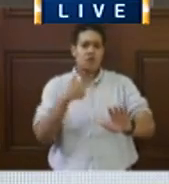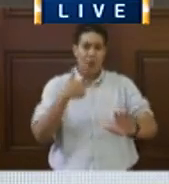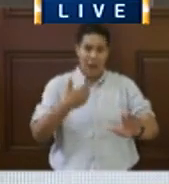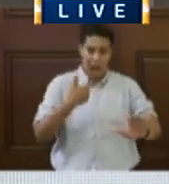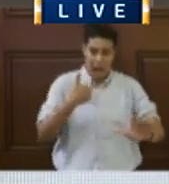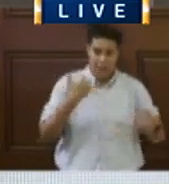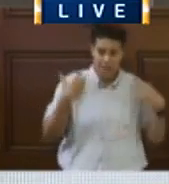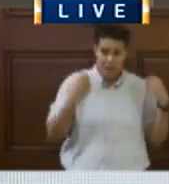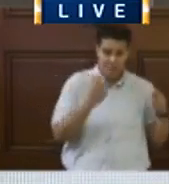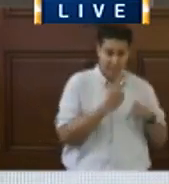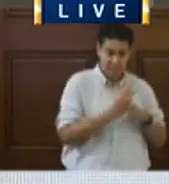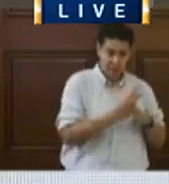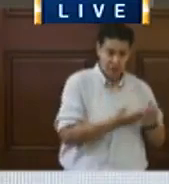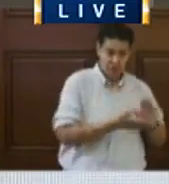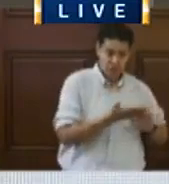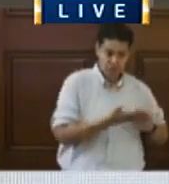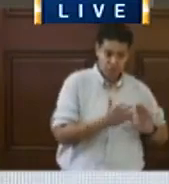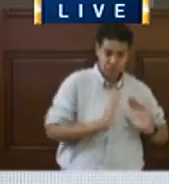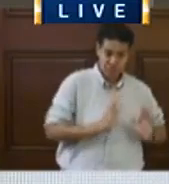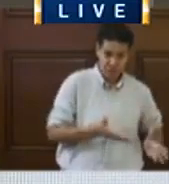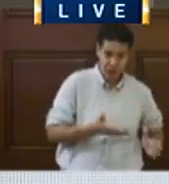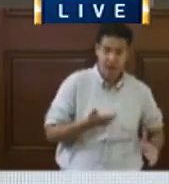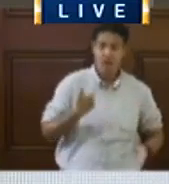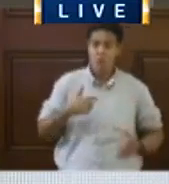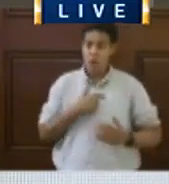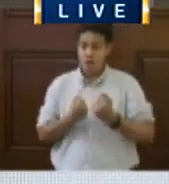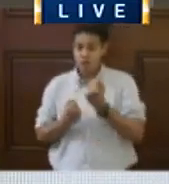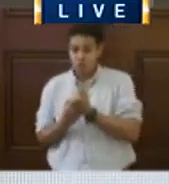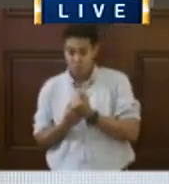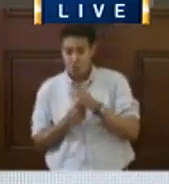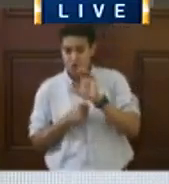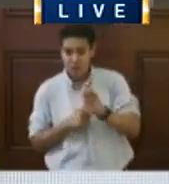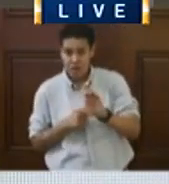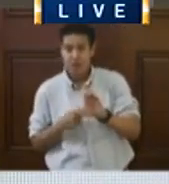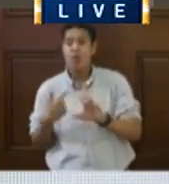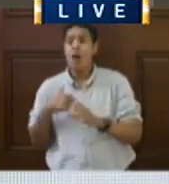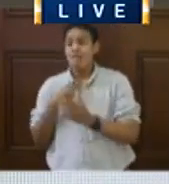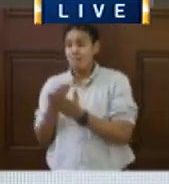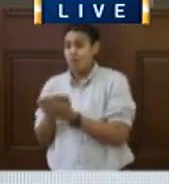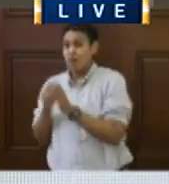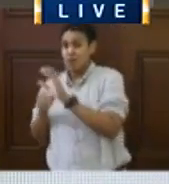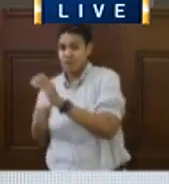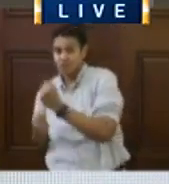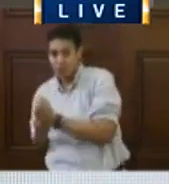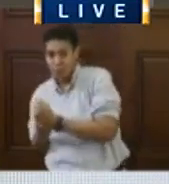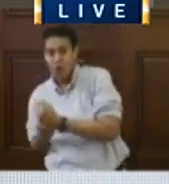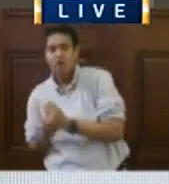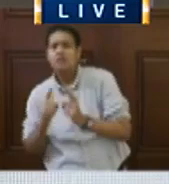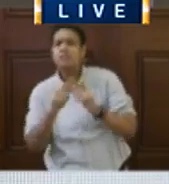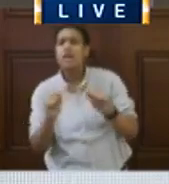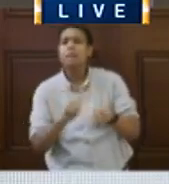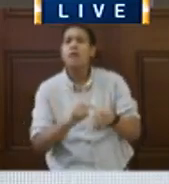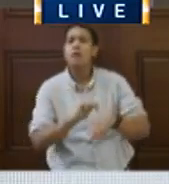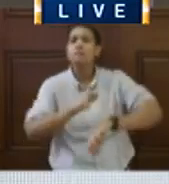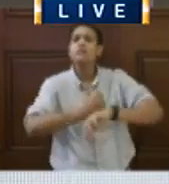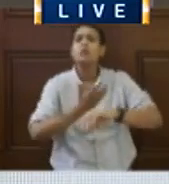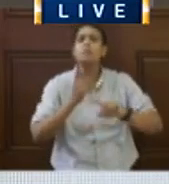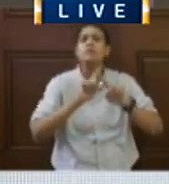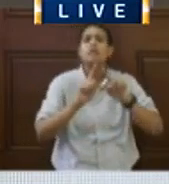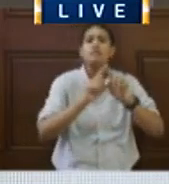healthcare, we have the support, we have the stimulus, and at the same time put in place